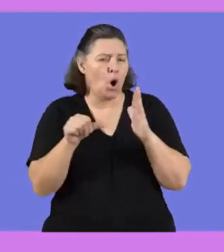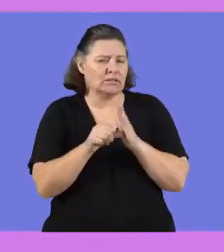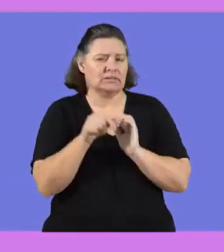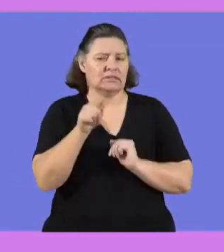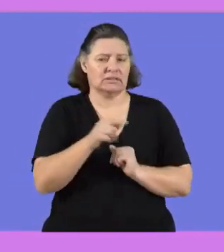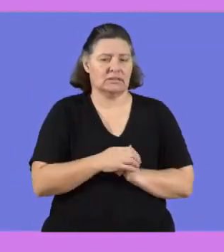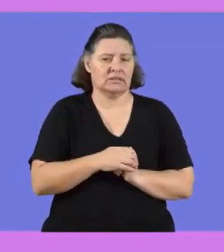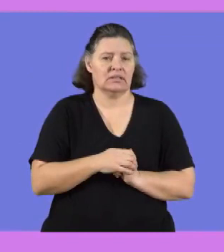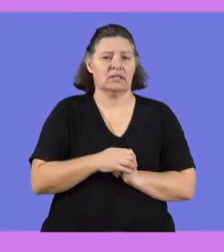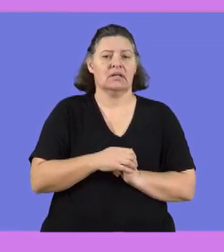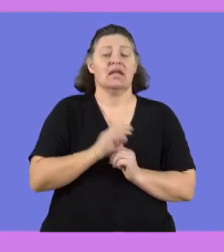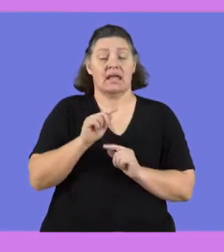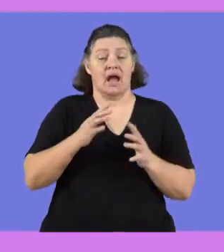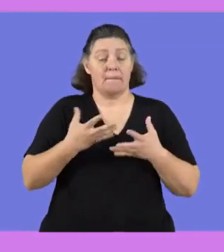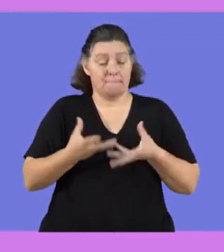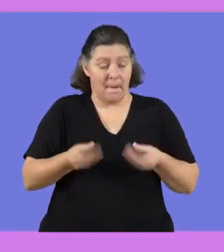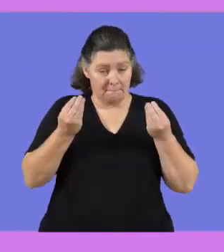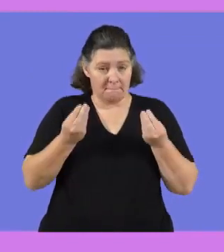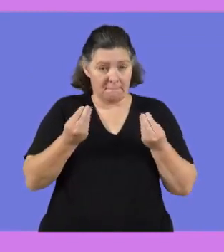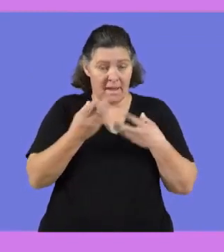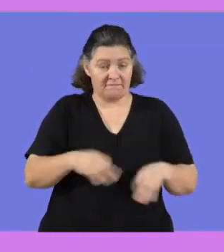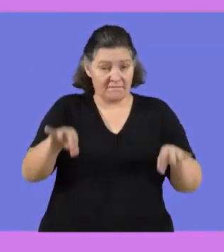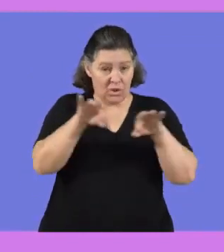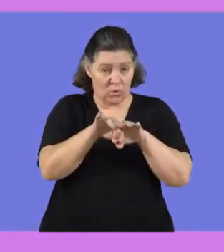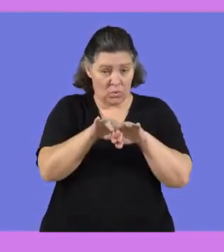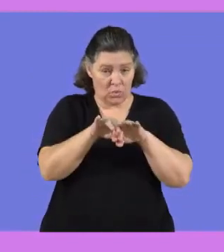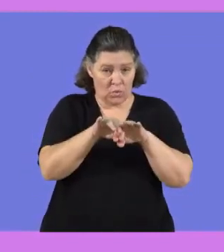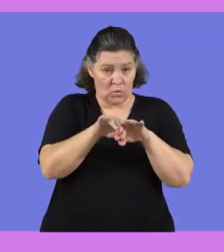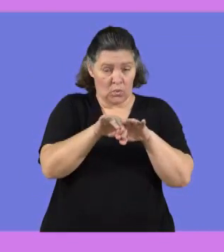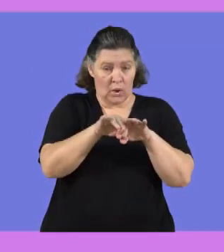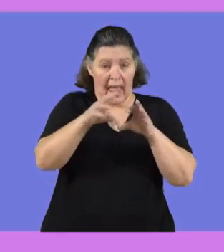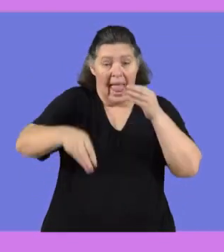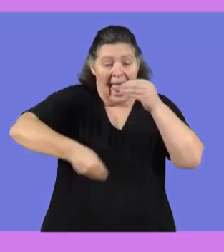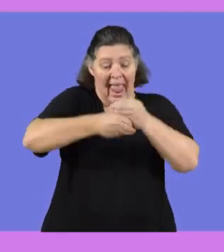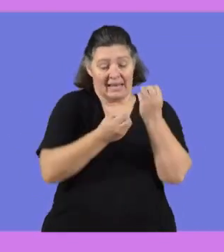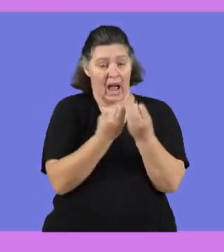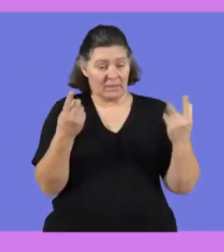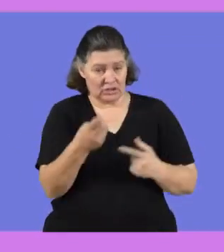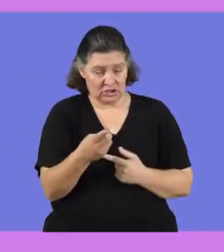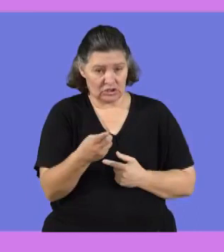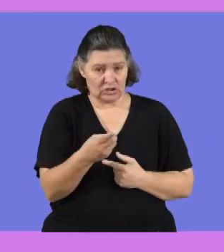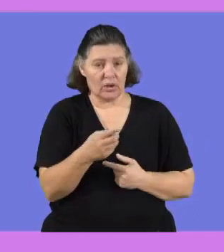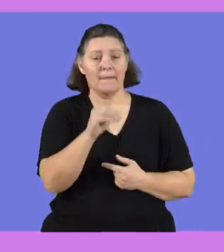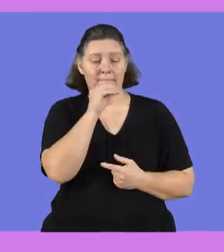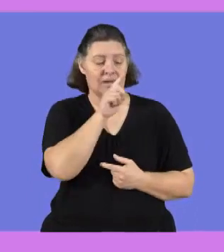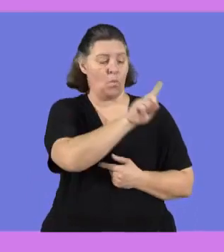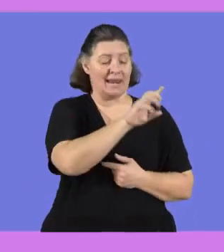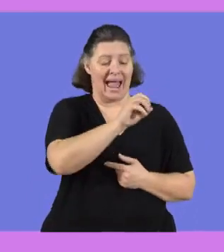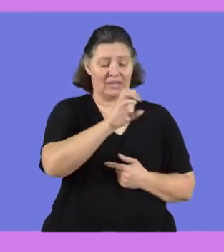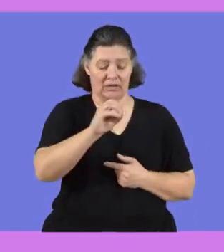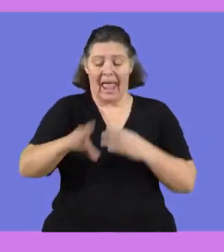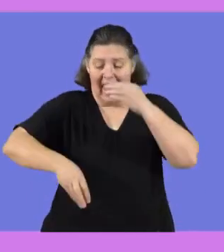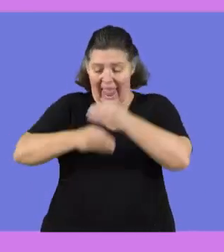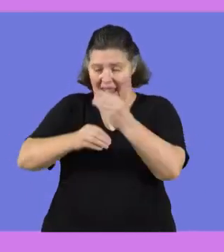most importantly, and then after getting the value that is going to be increased with, therefore you add it